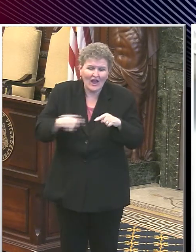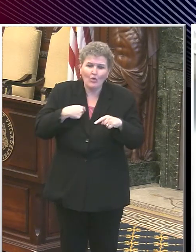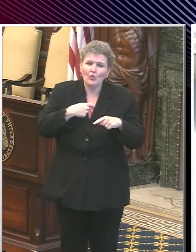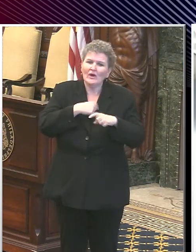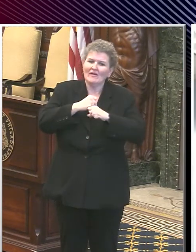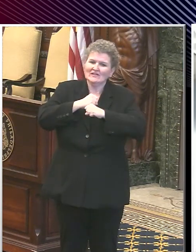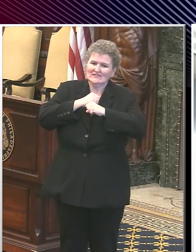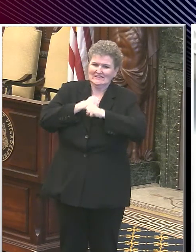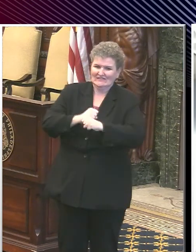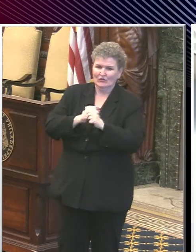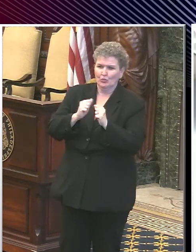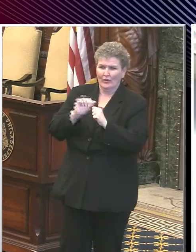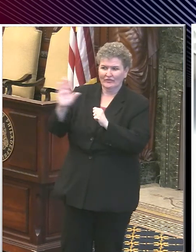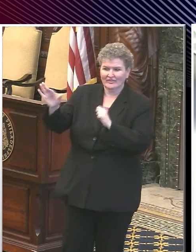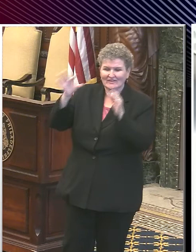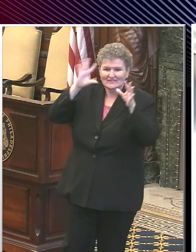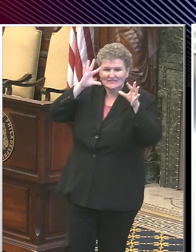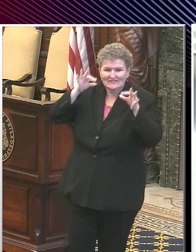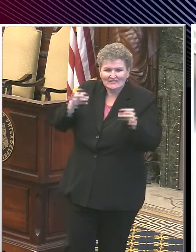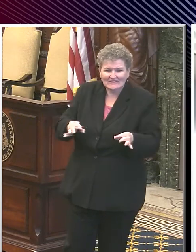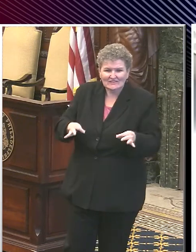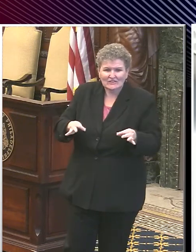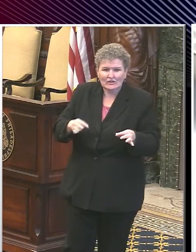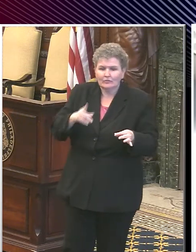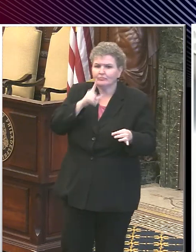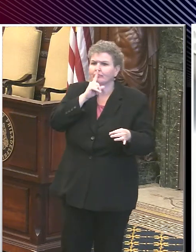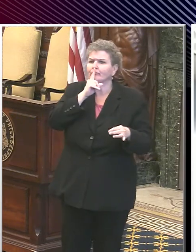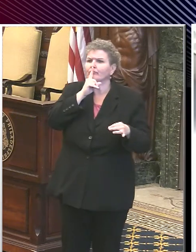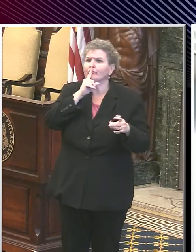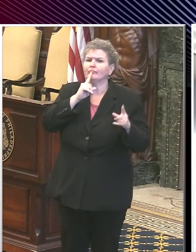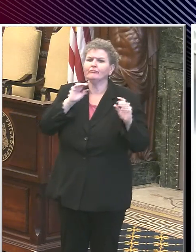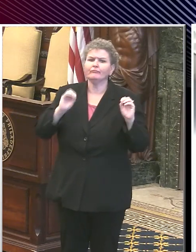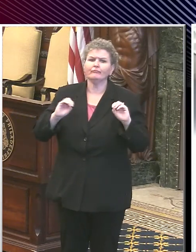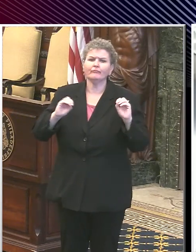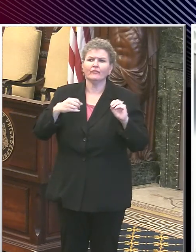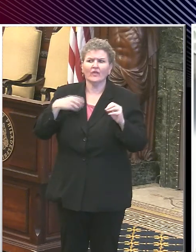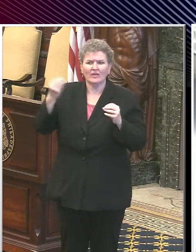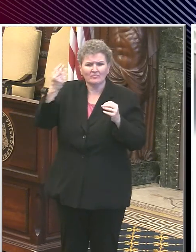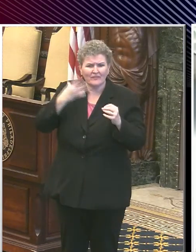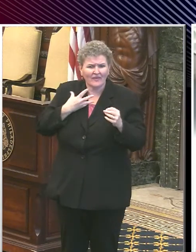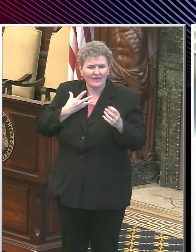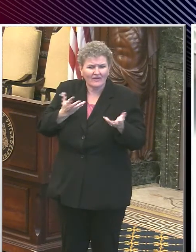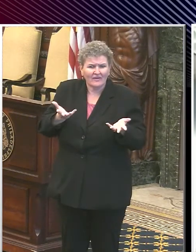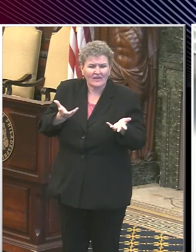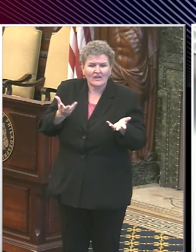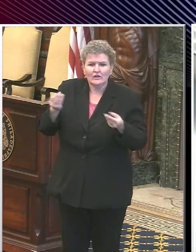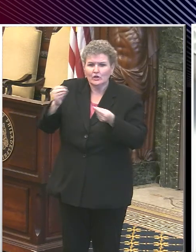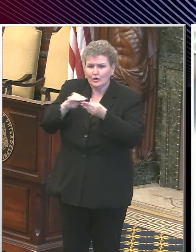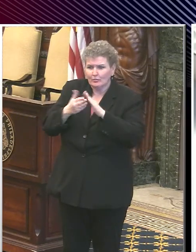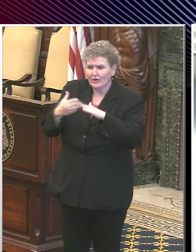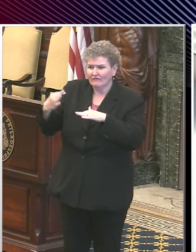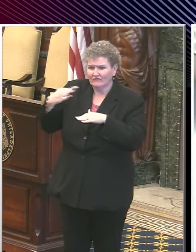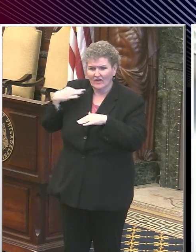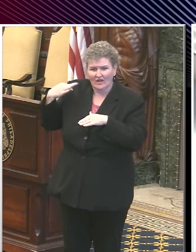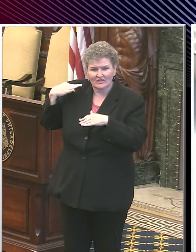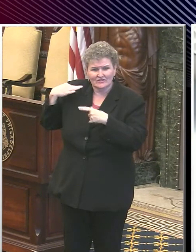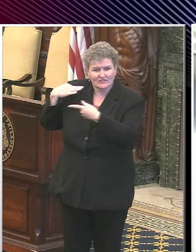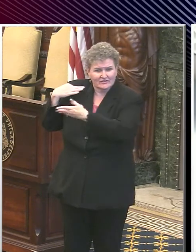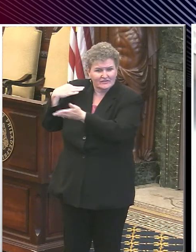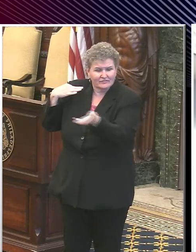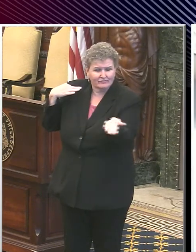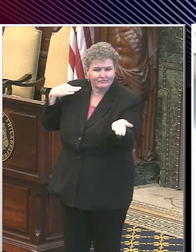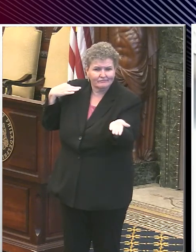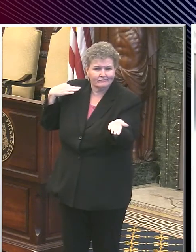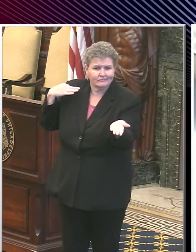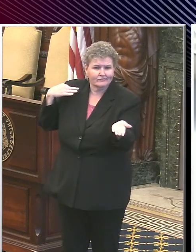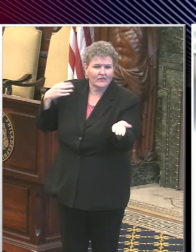or his mistake that he made, but this young man is he's a community volunteer and leader outside of his job, right? And that's what